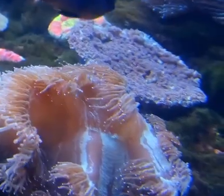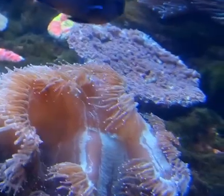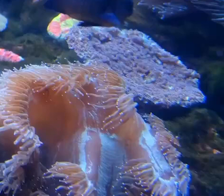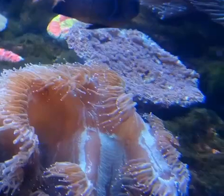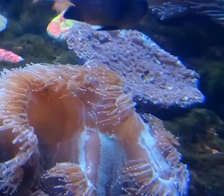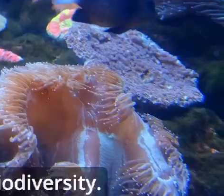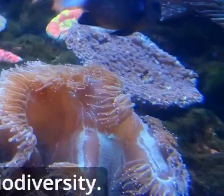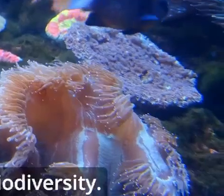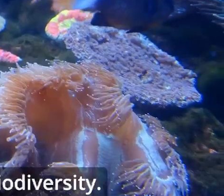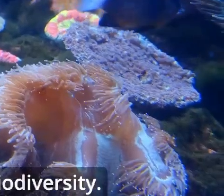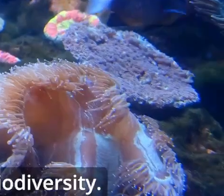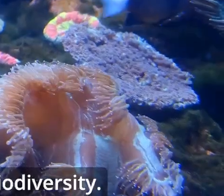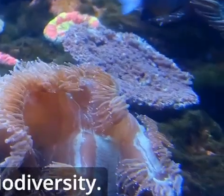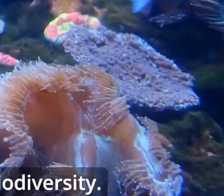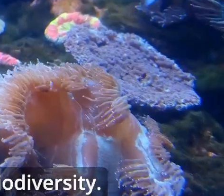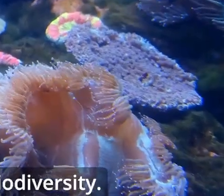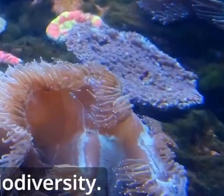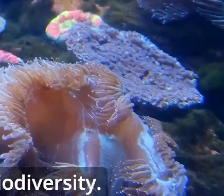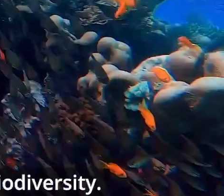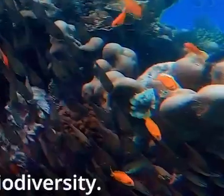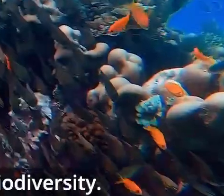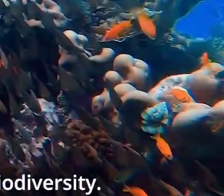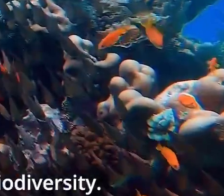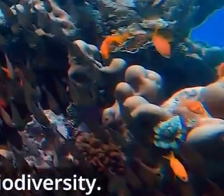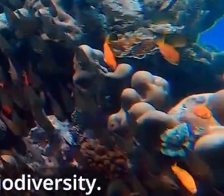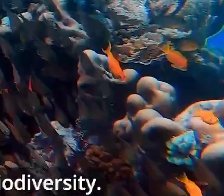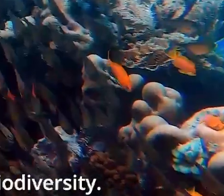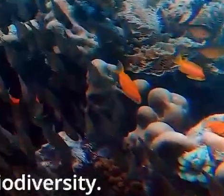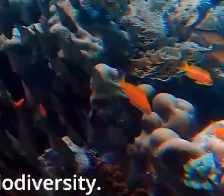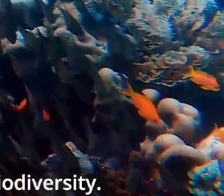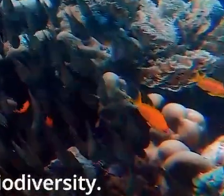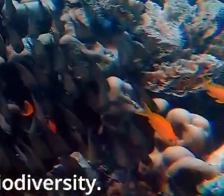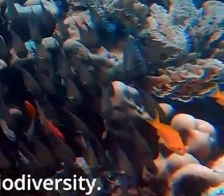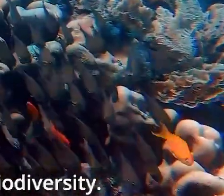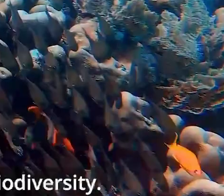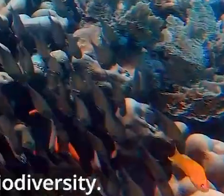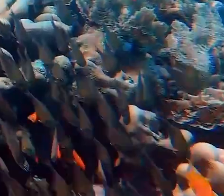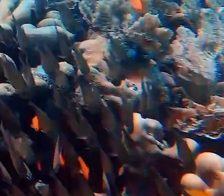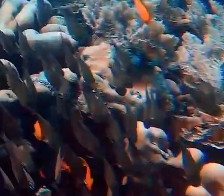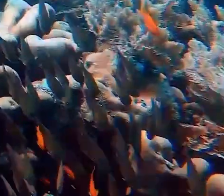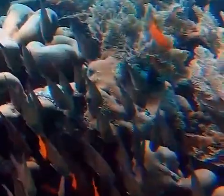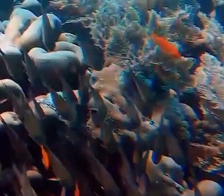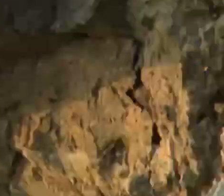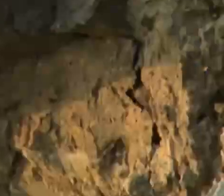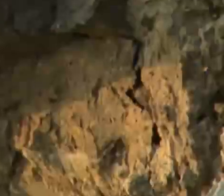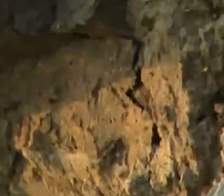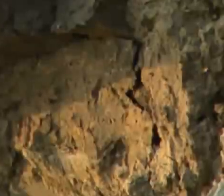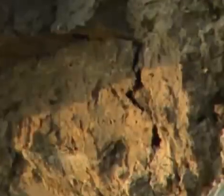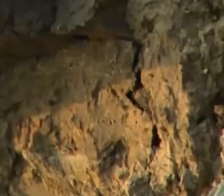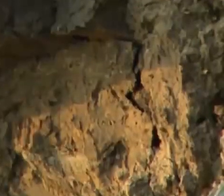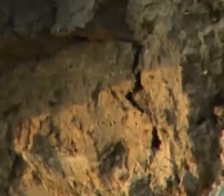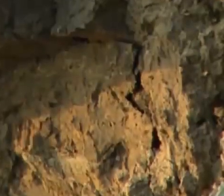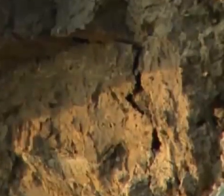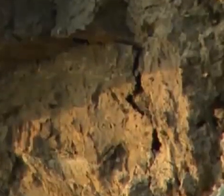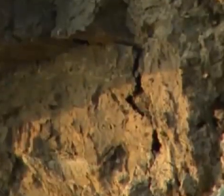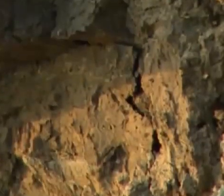Mexico and Cuba, coral reefs provide flood protection as well as enhancing biodiversity. Principle